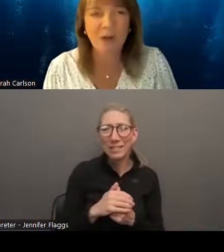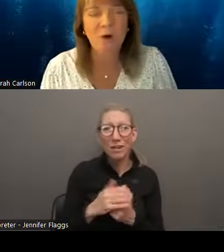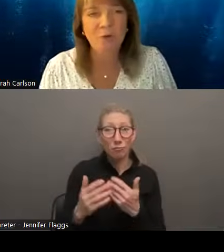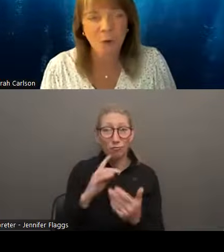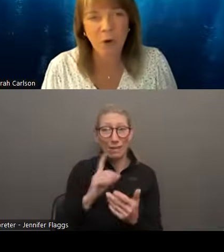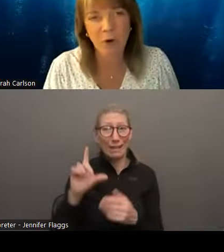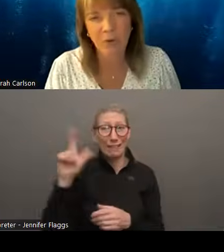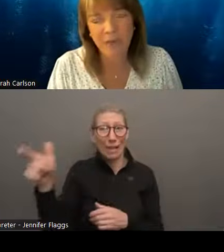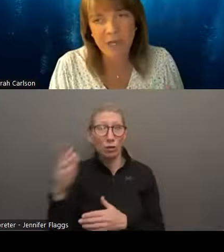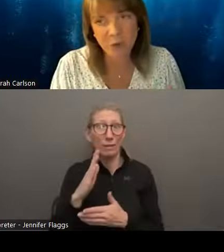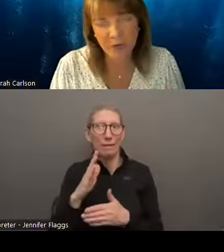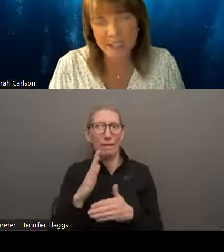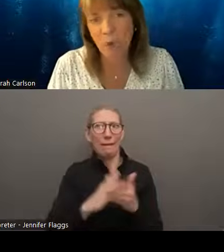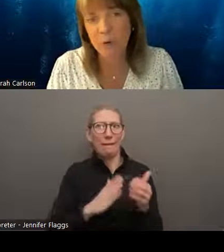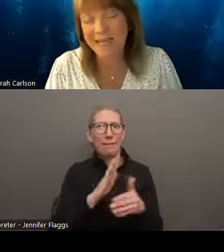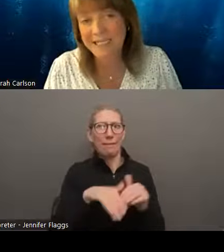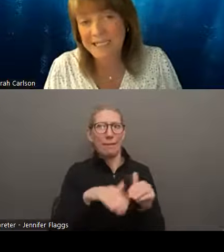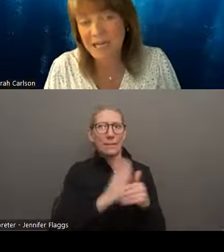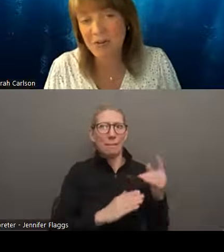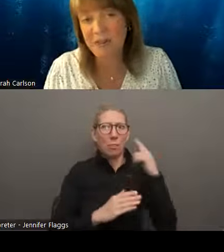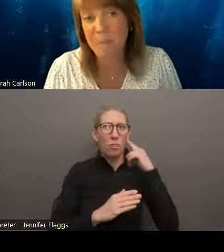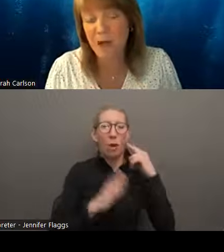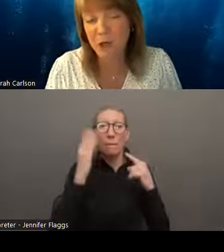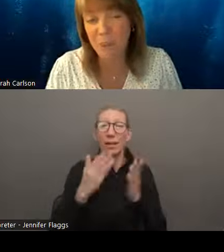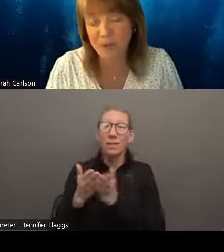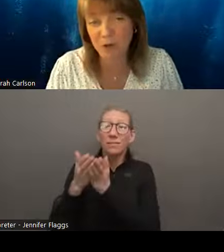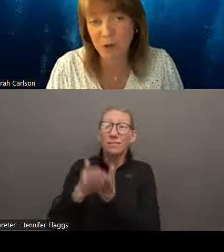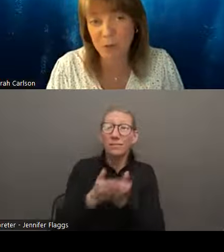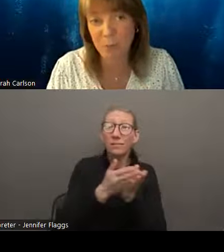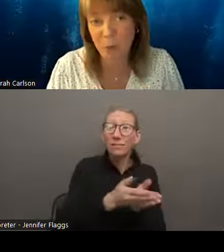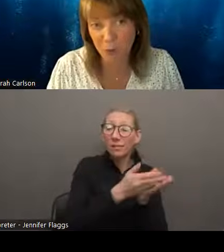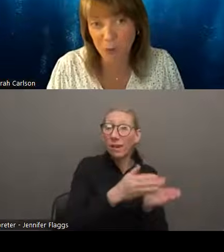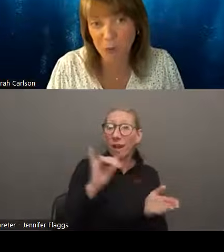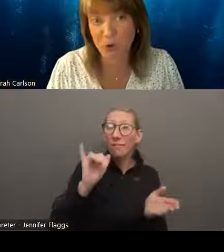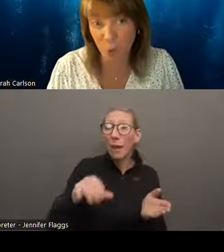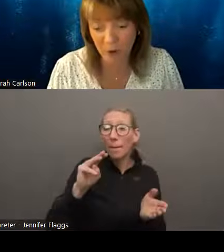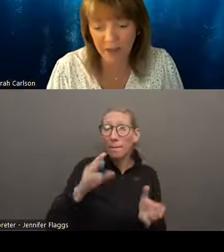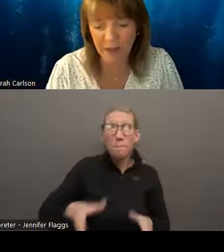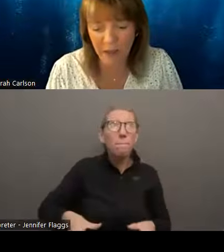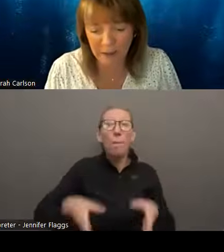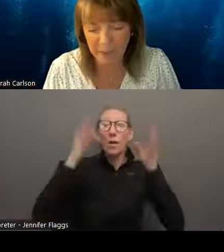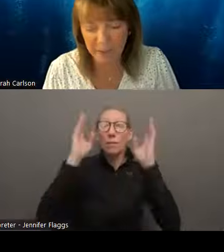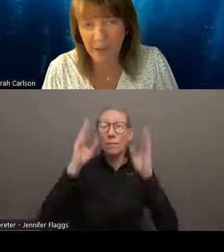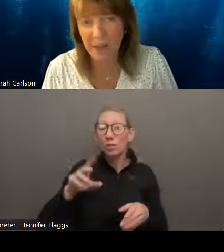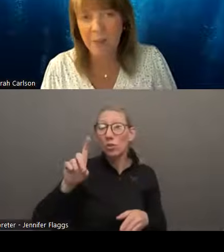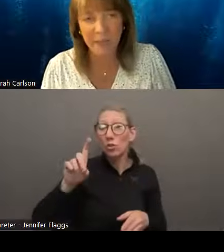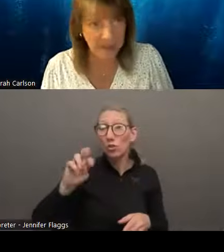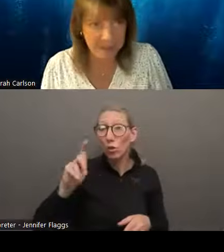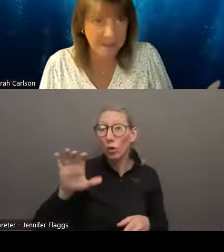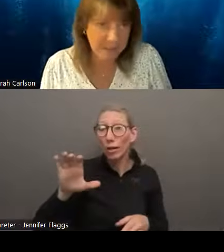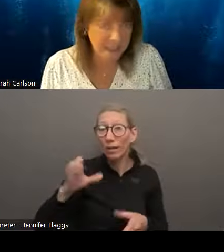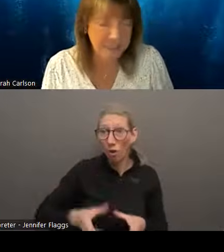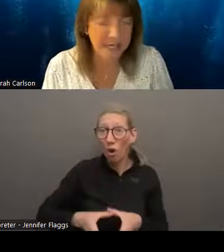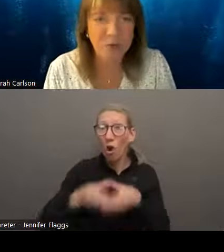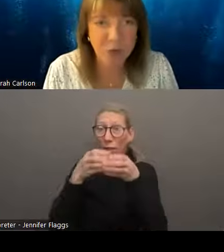imagine, for the transport by sea of a monumental marble Doric column.